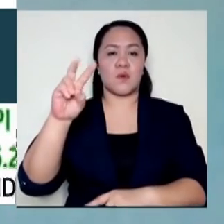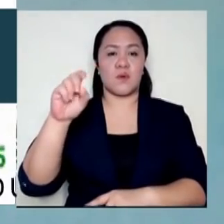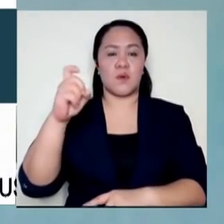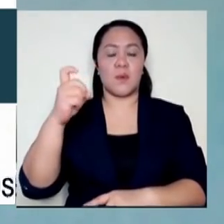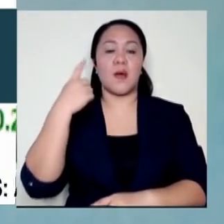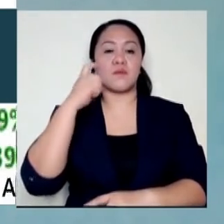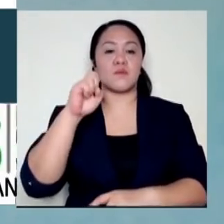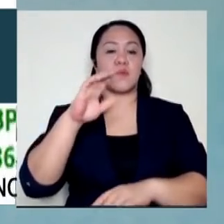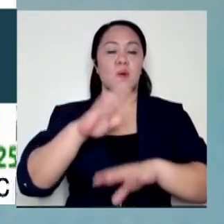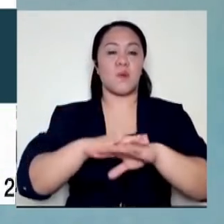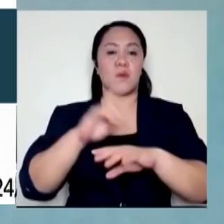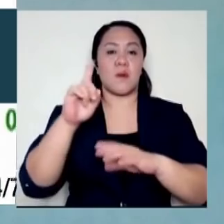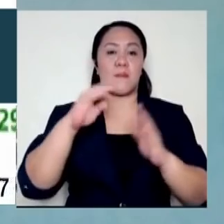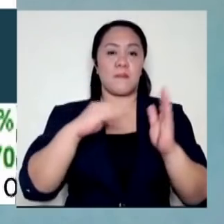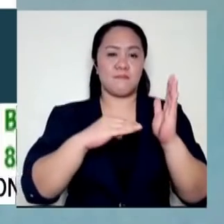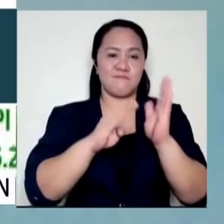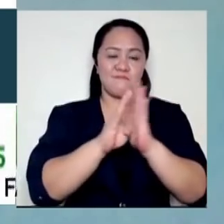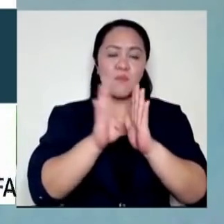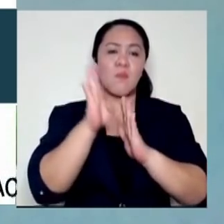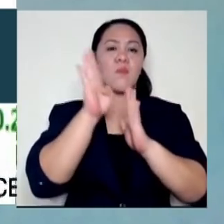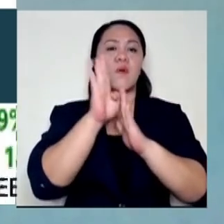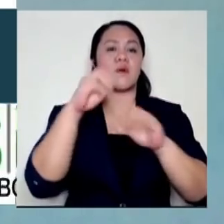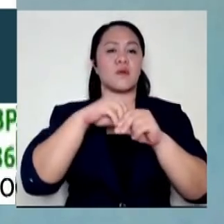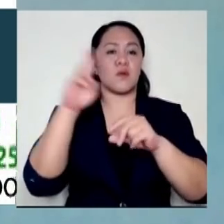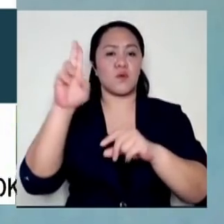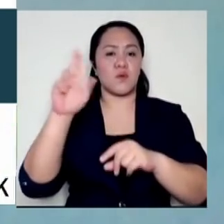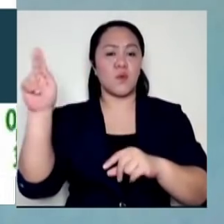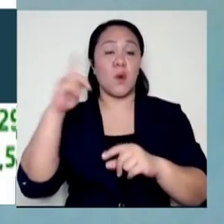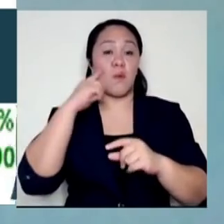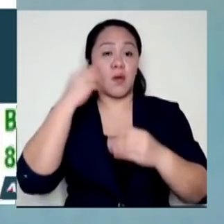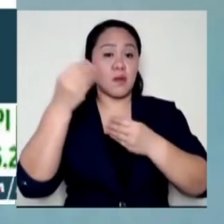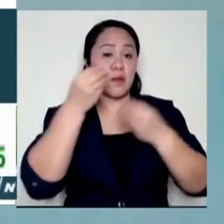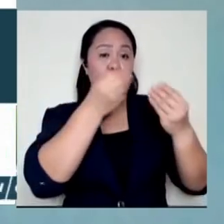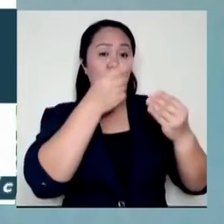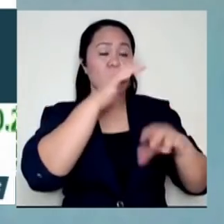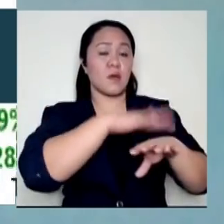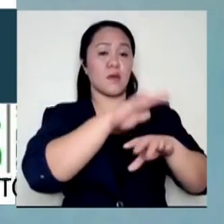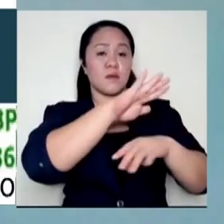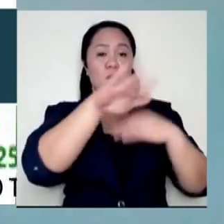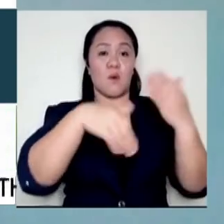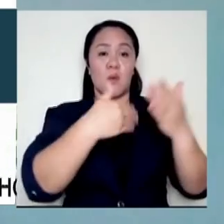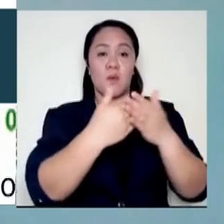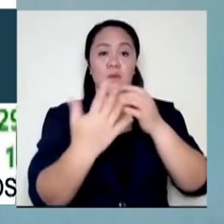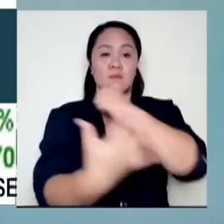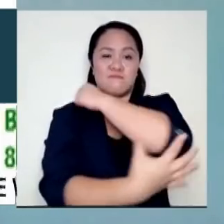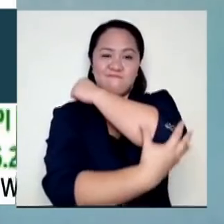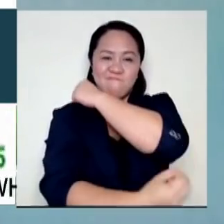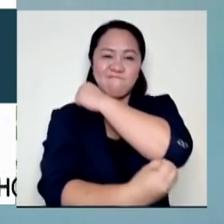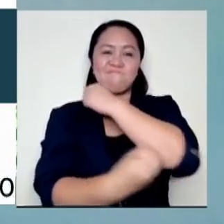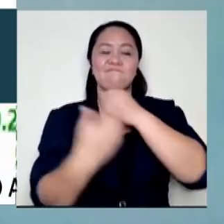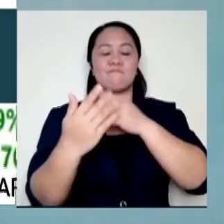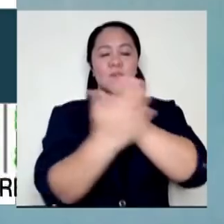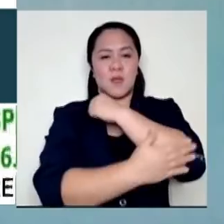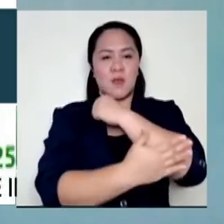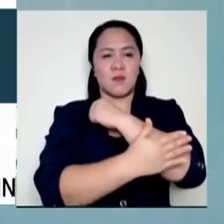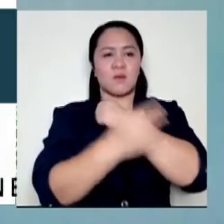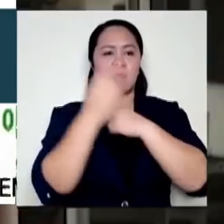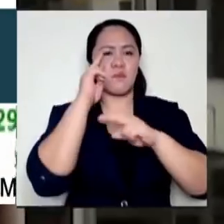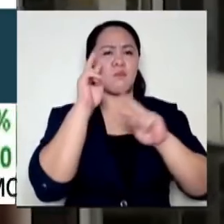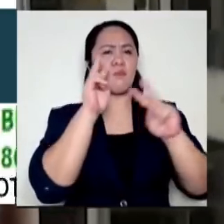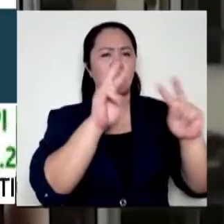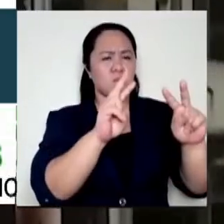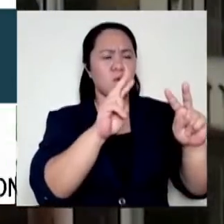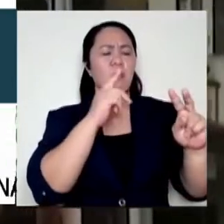the UK to the world's poorest countries, which is another big step towards vaccinating the